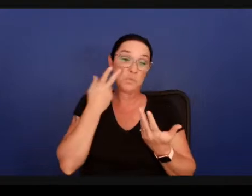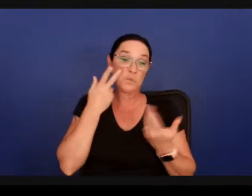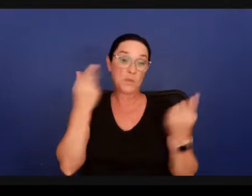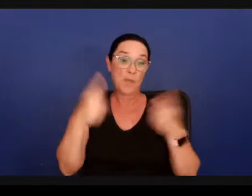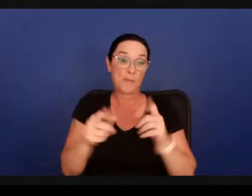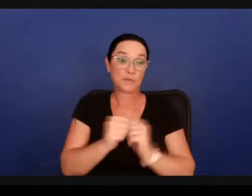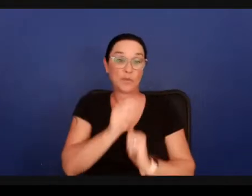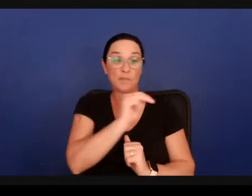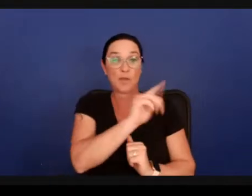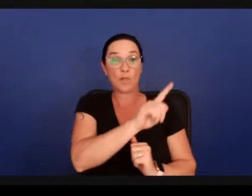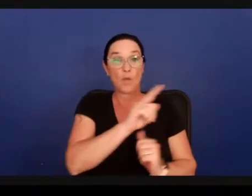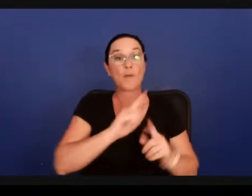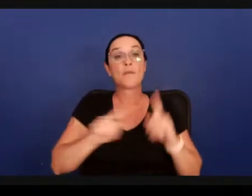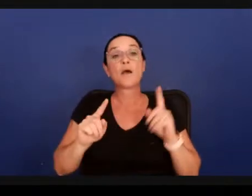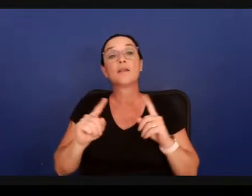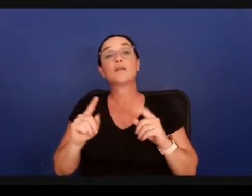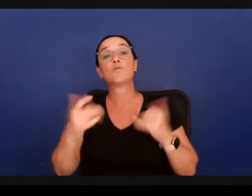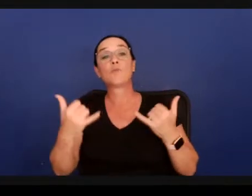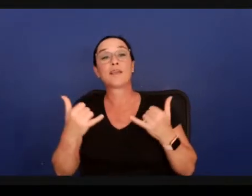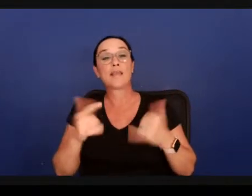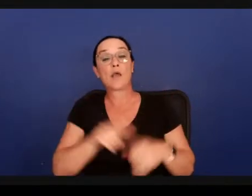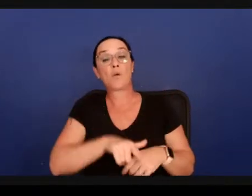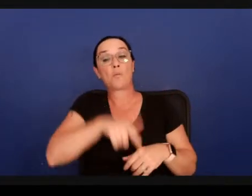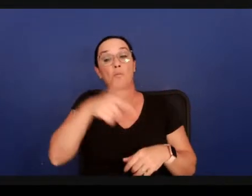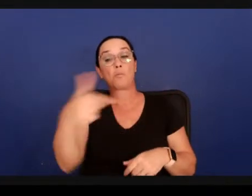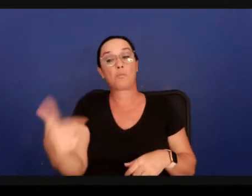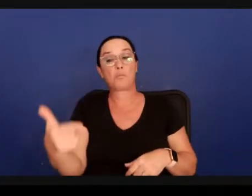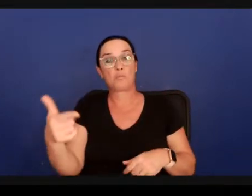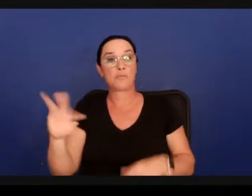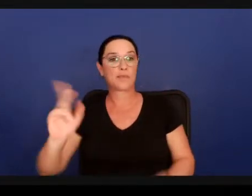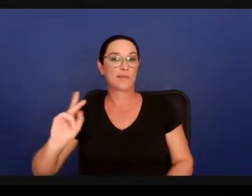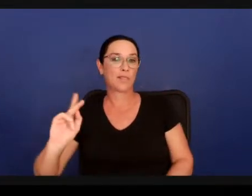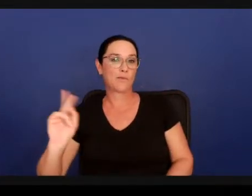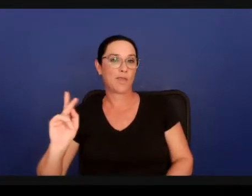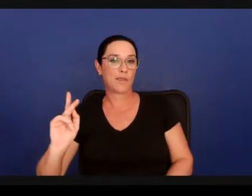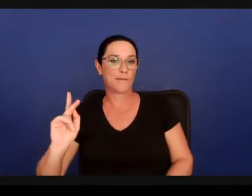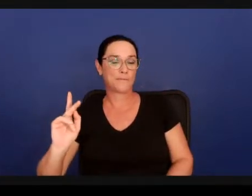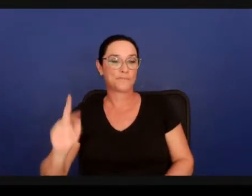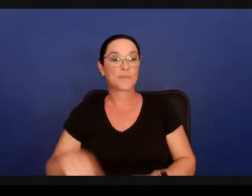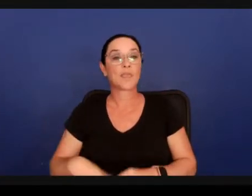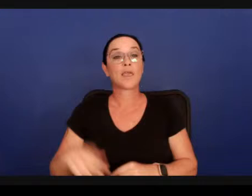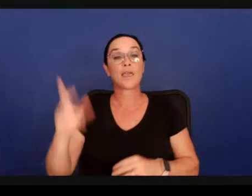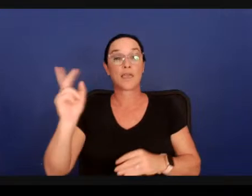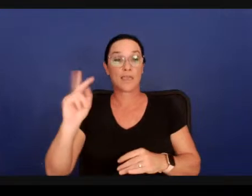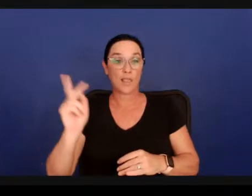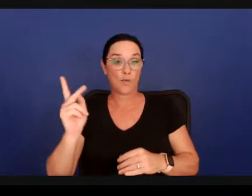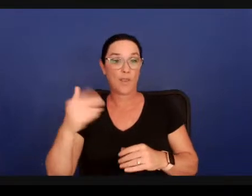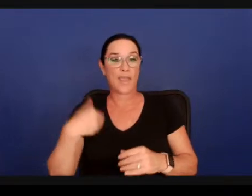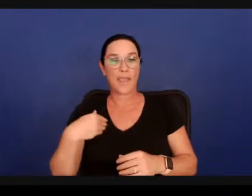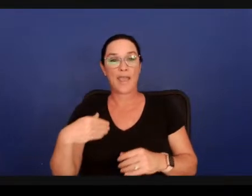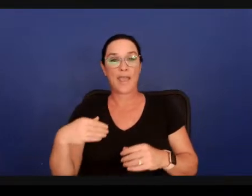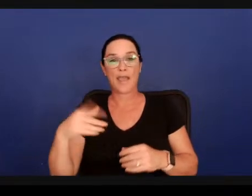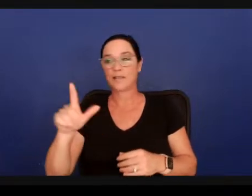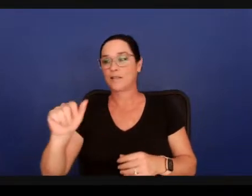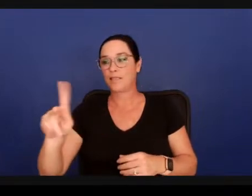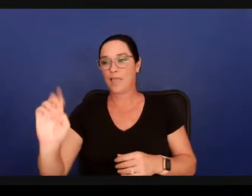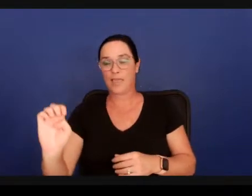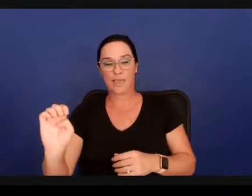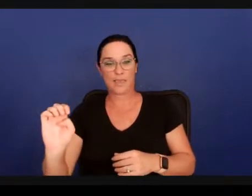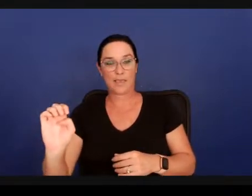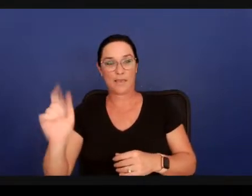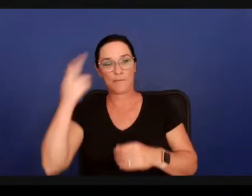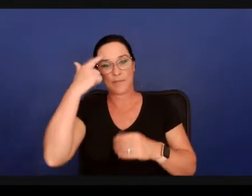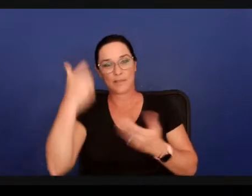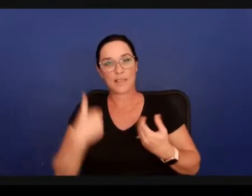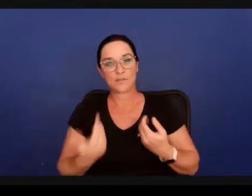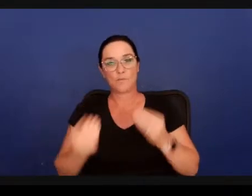it appears to be Kilauea's turn. And Kilauea is the one having the lava lakes at the summit because it's got a more